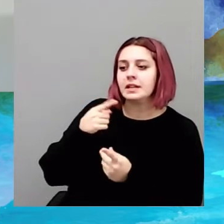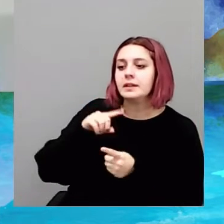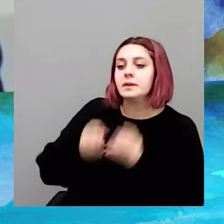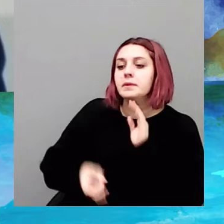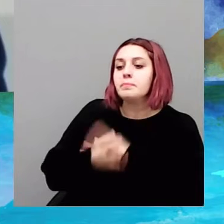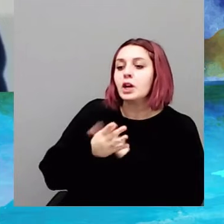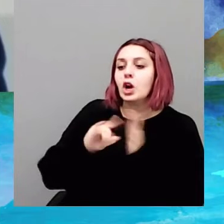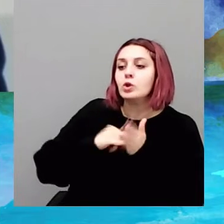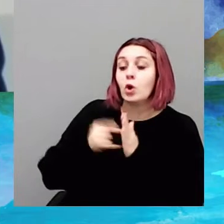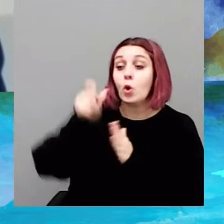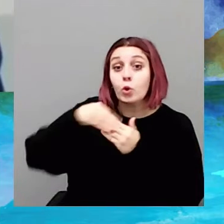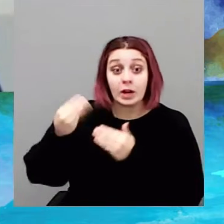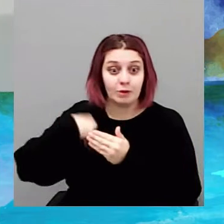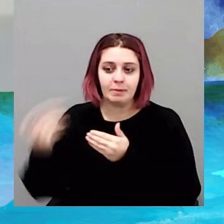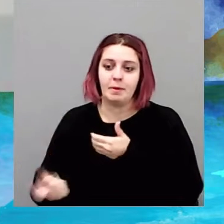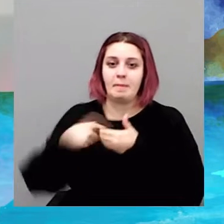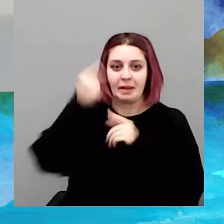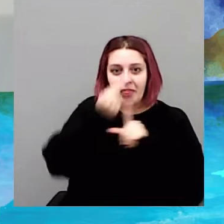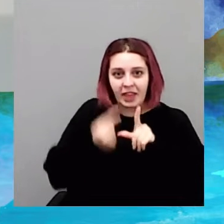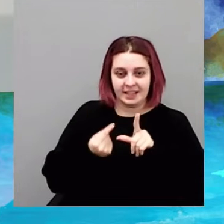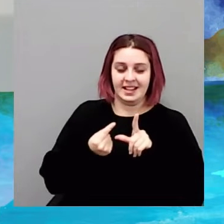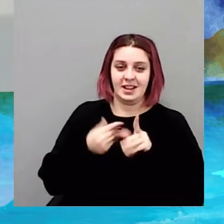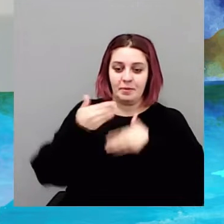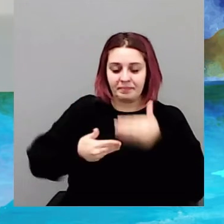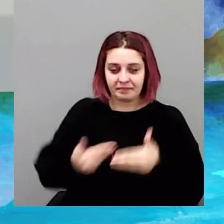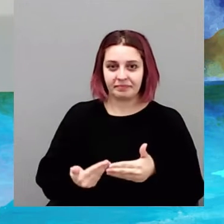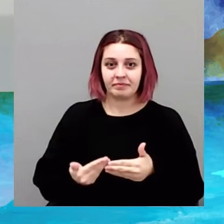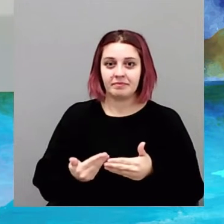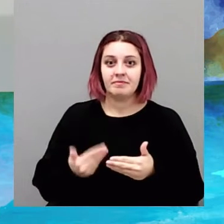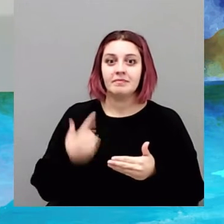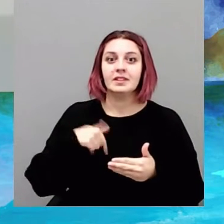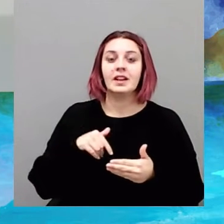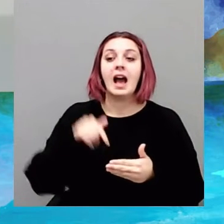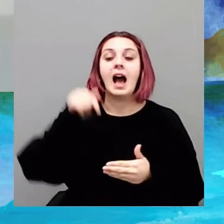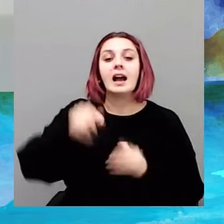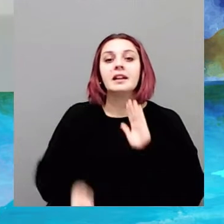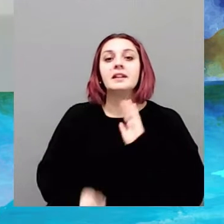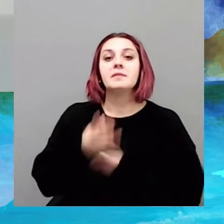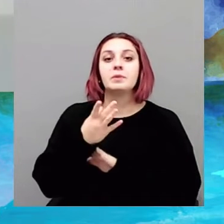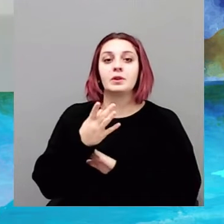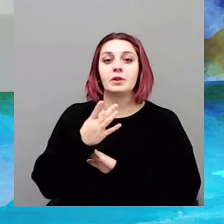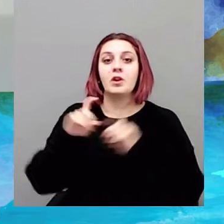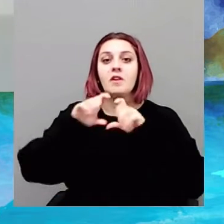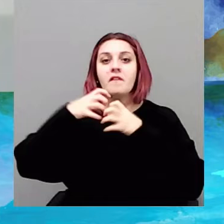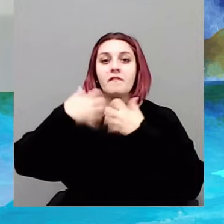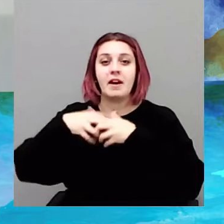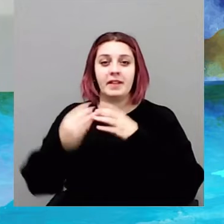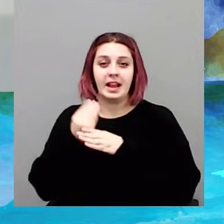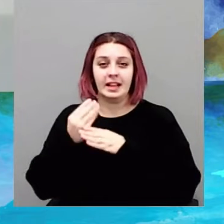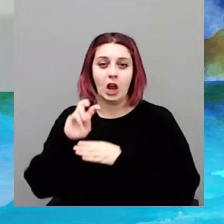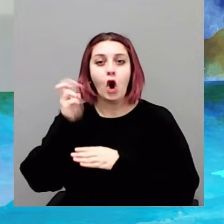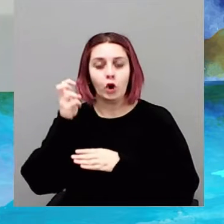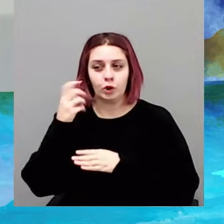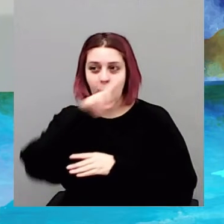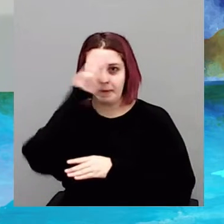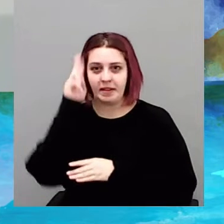generation of solutions that came from the users themselves. And so was how our